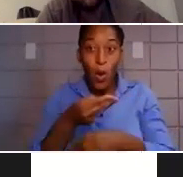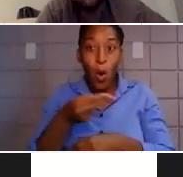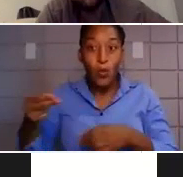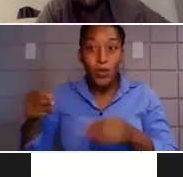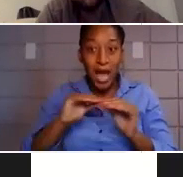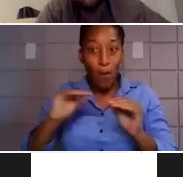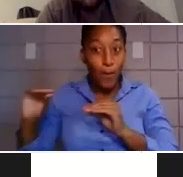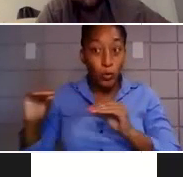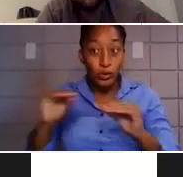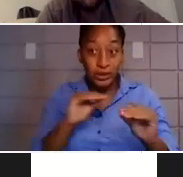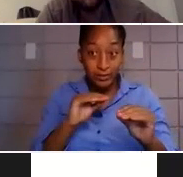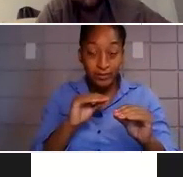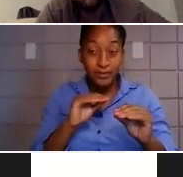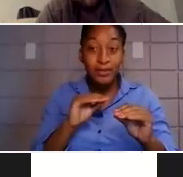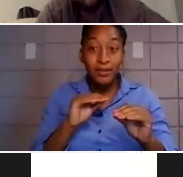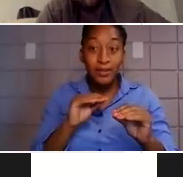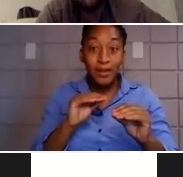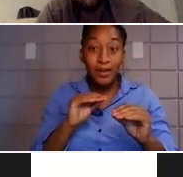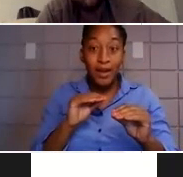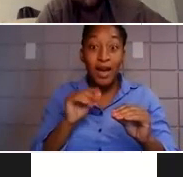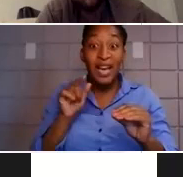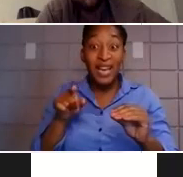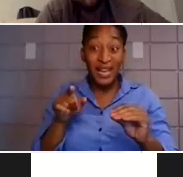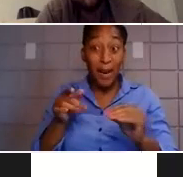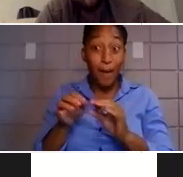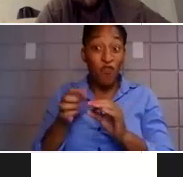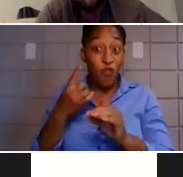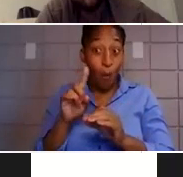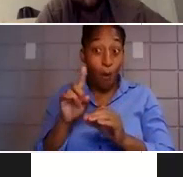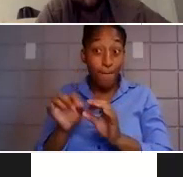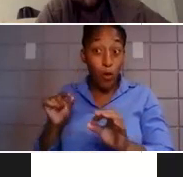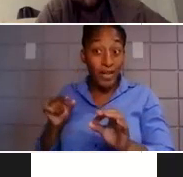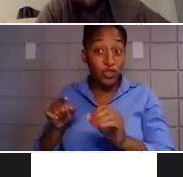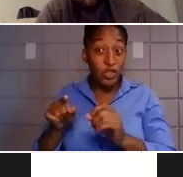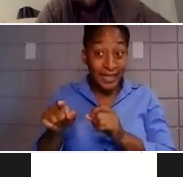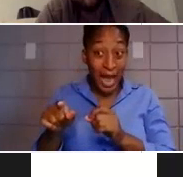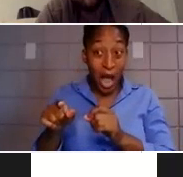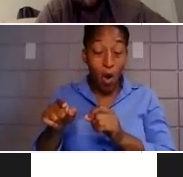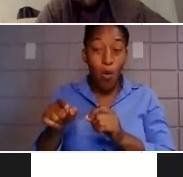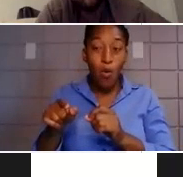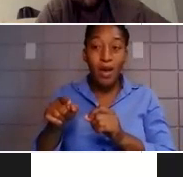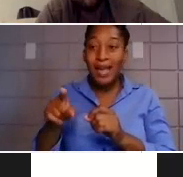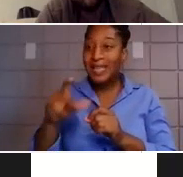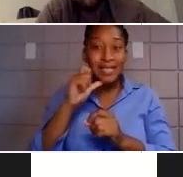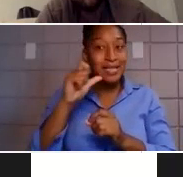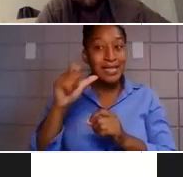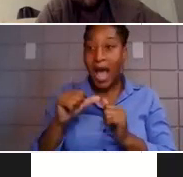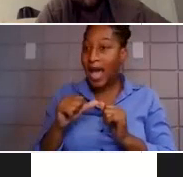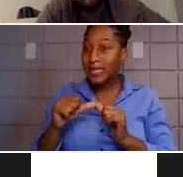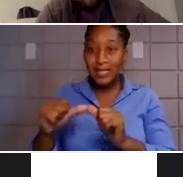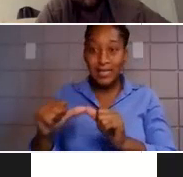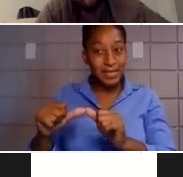the horizontal motion of a projectile is that it does not accelerate. The